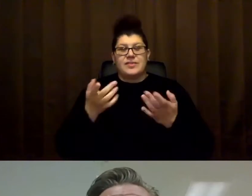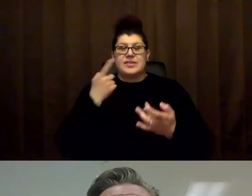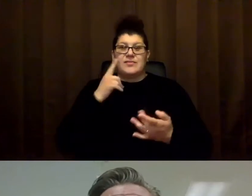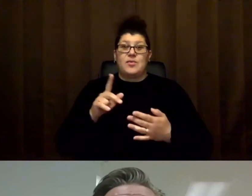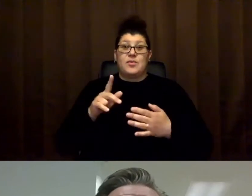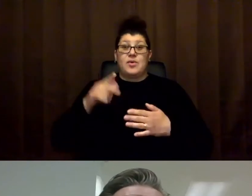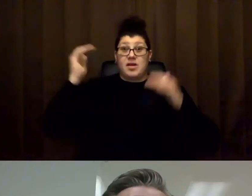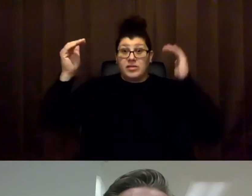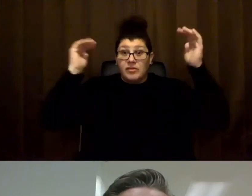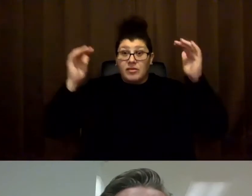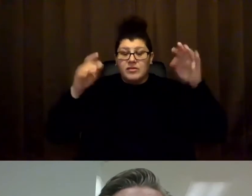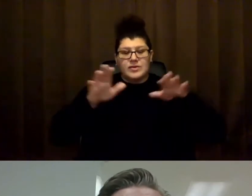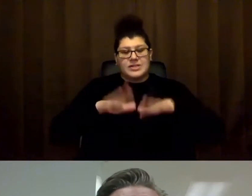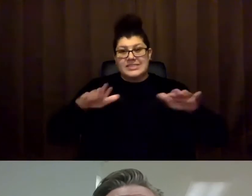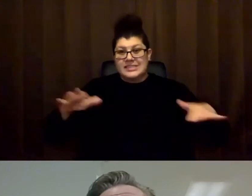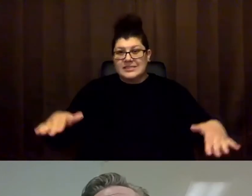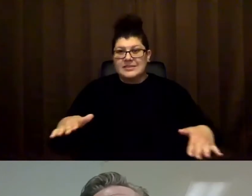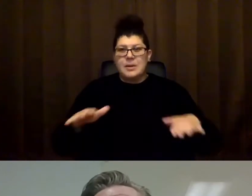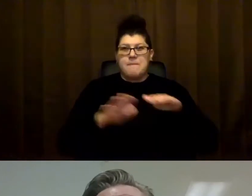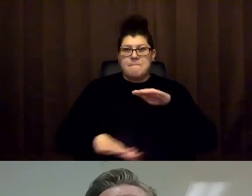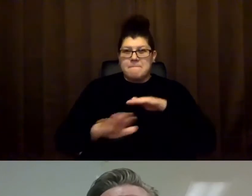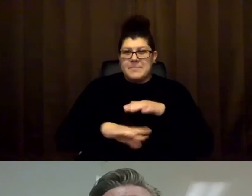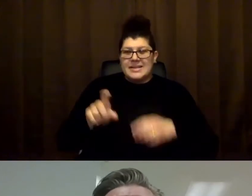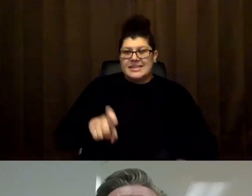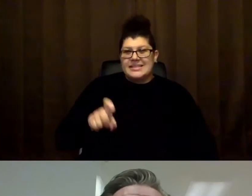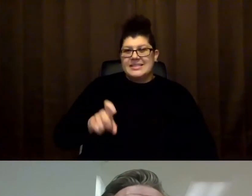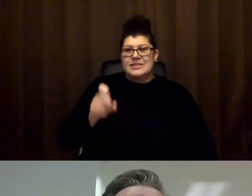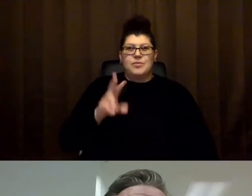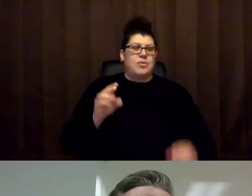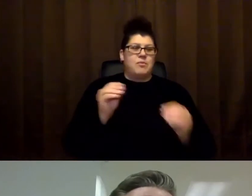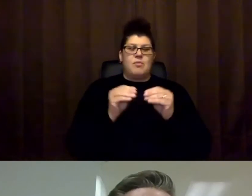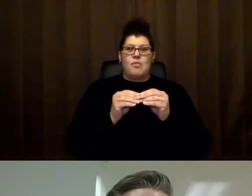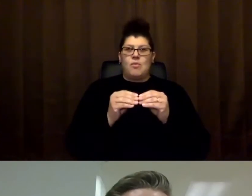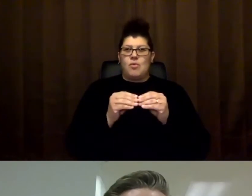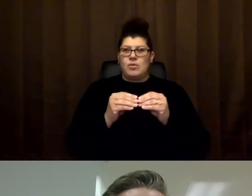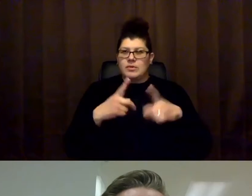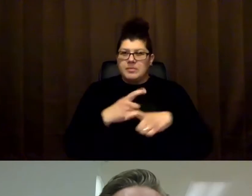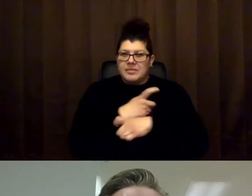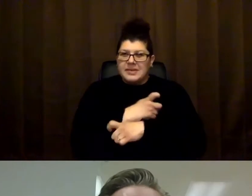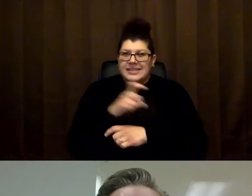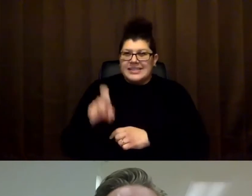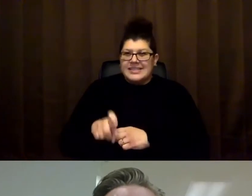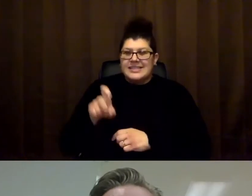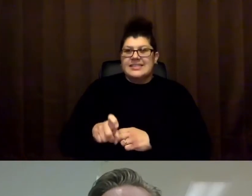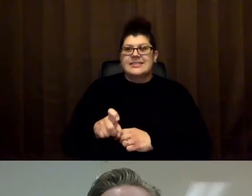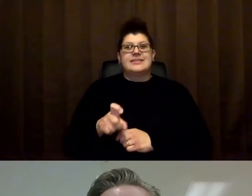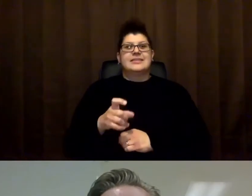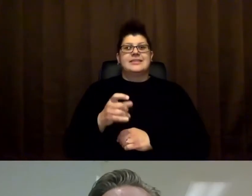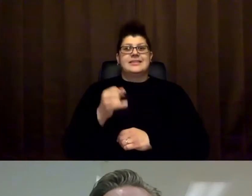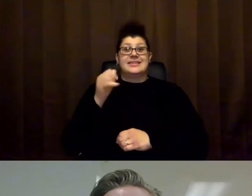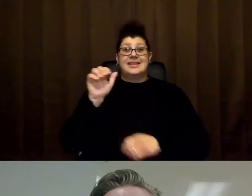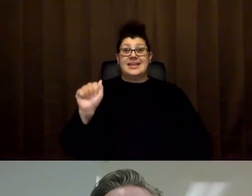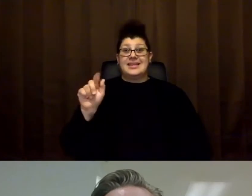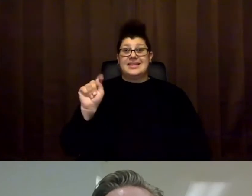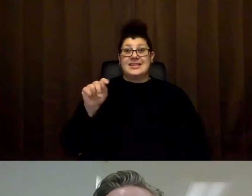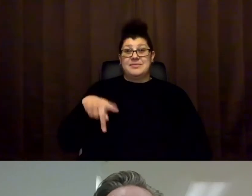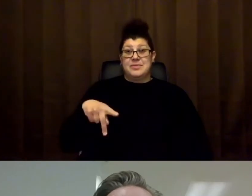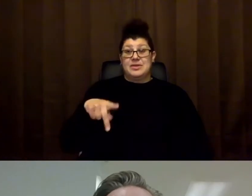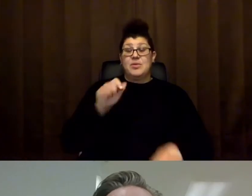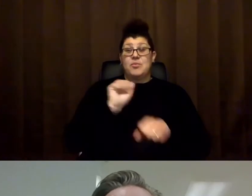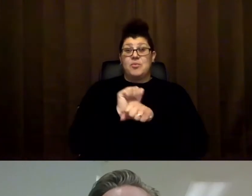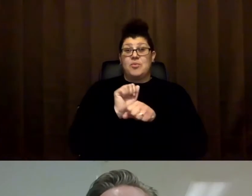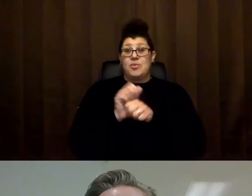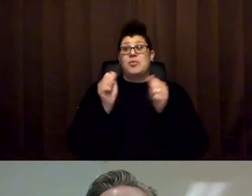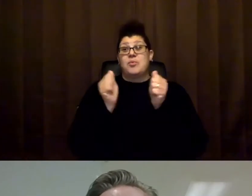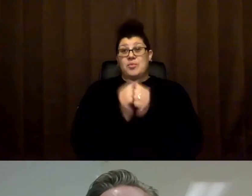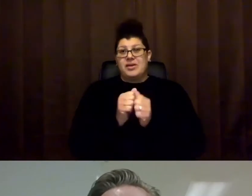with anywhere from basic needs to very complex needs. Throughout the process, our ATPs work hand in hand with the customer to make sure